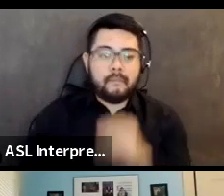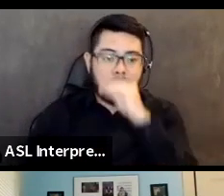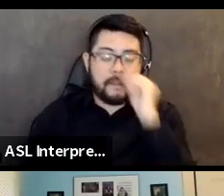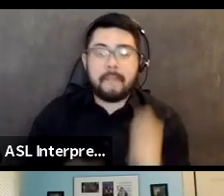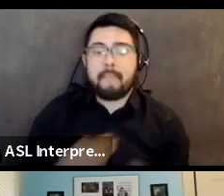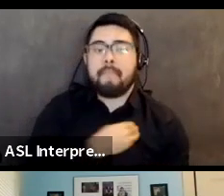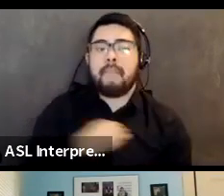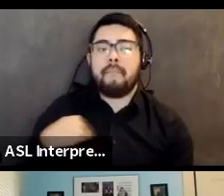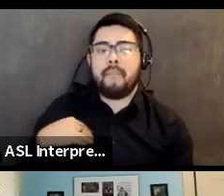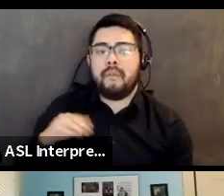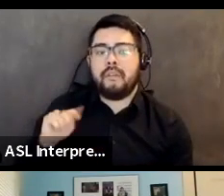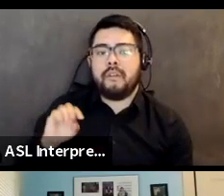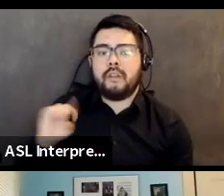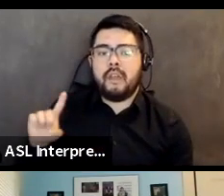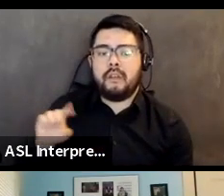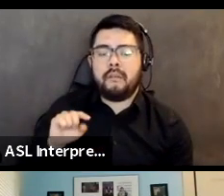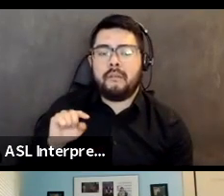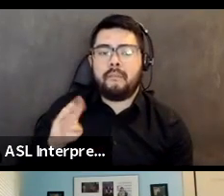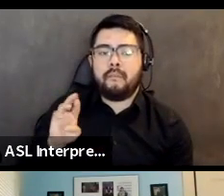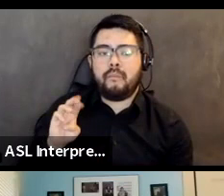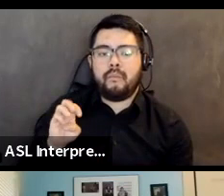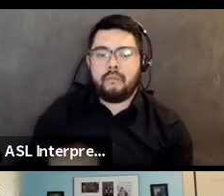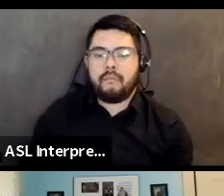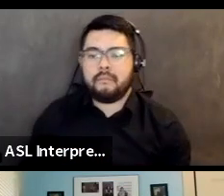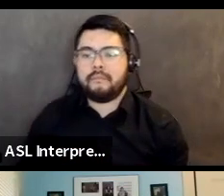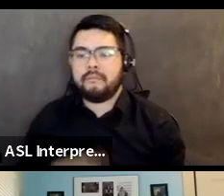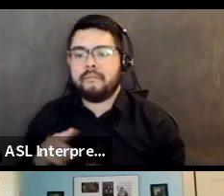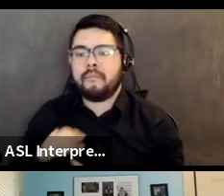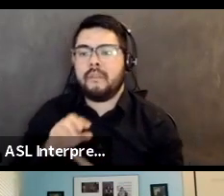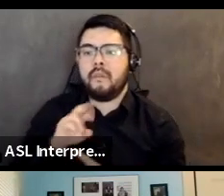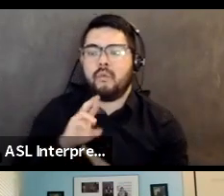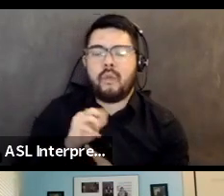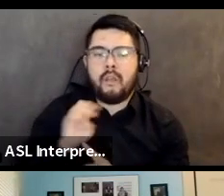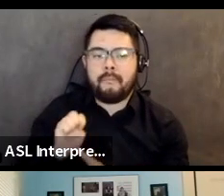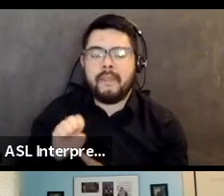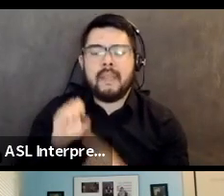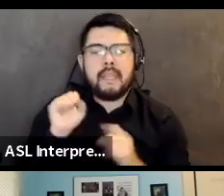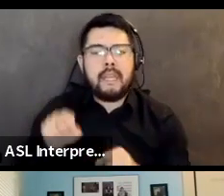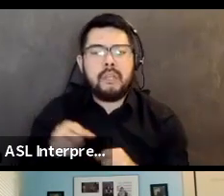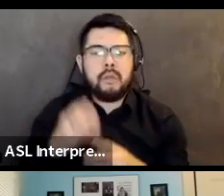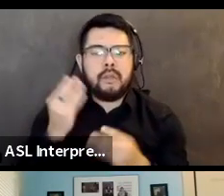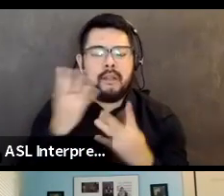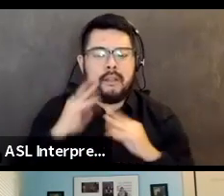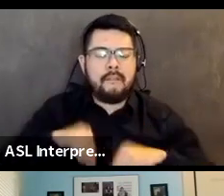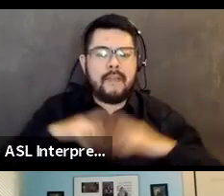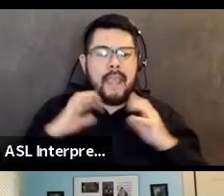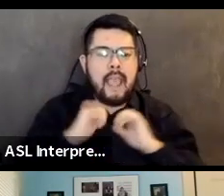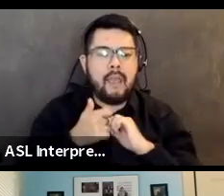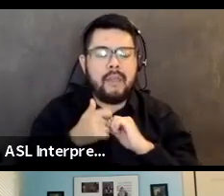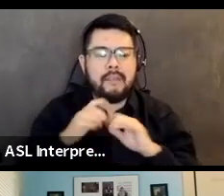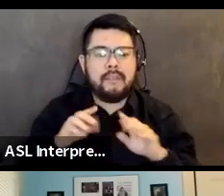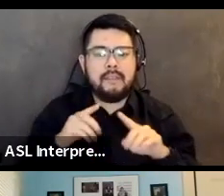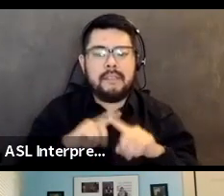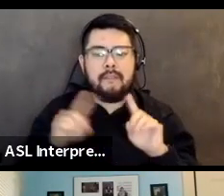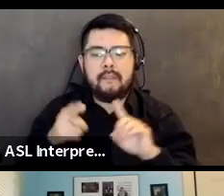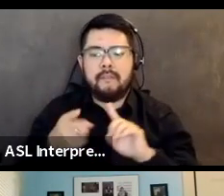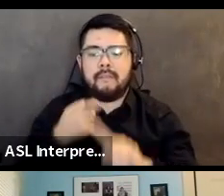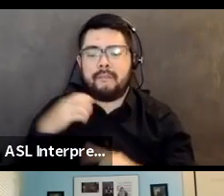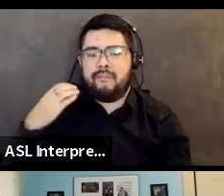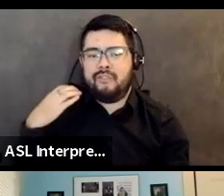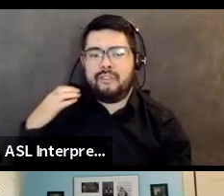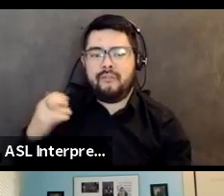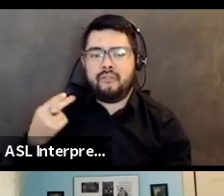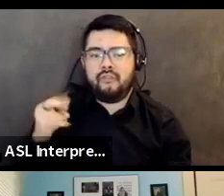clarify how that's different from what chief chao said earlier in terms of making safety plans already with schools and exploring